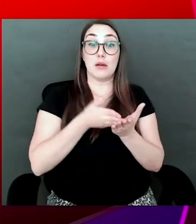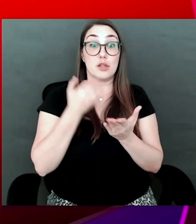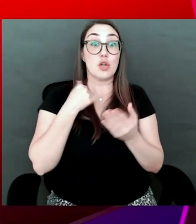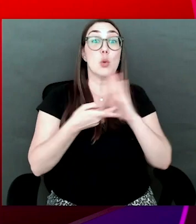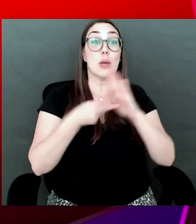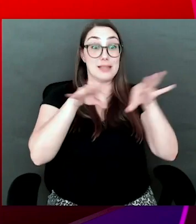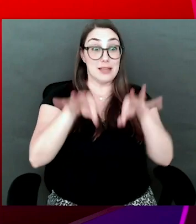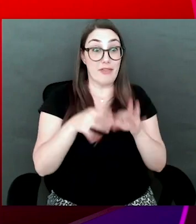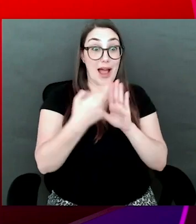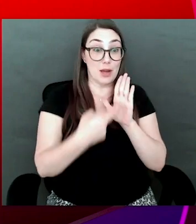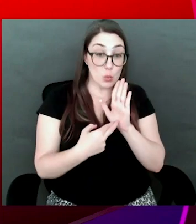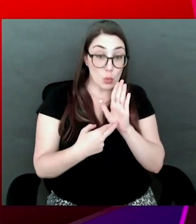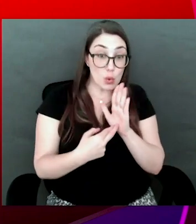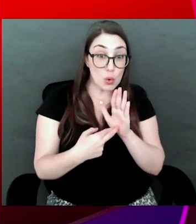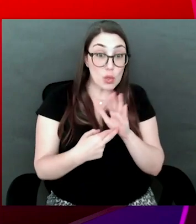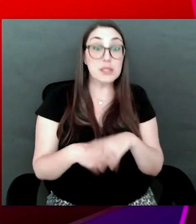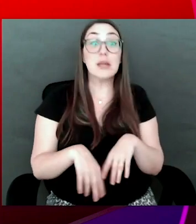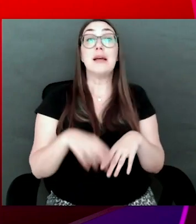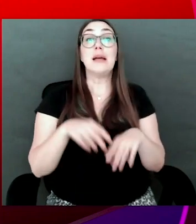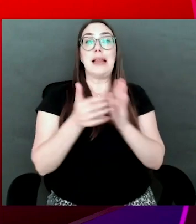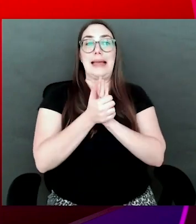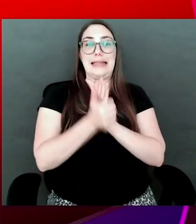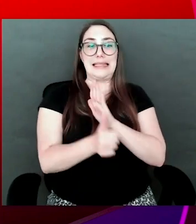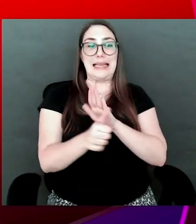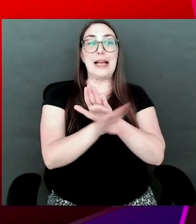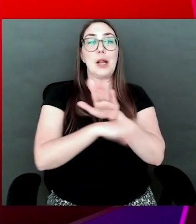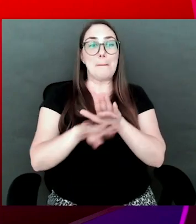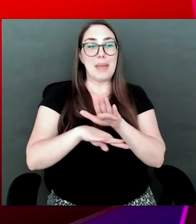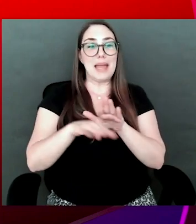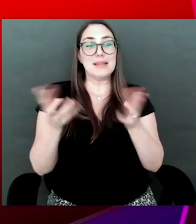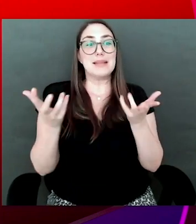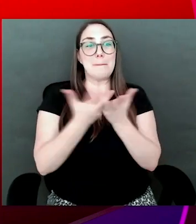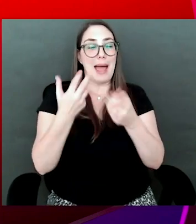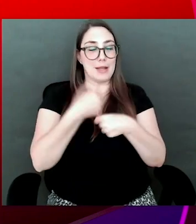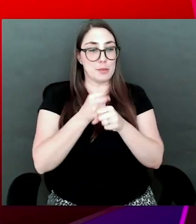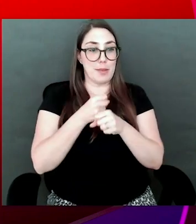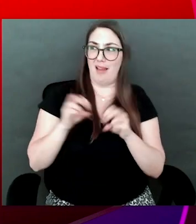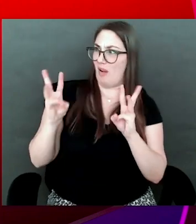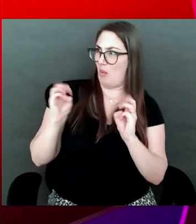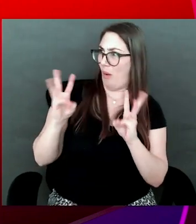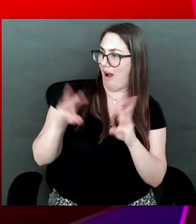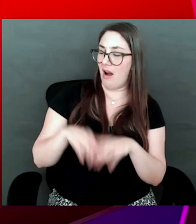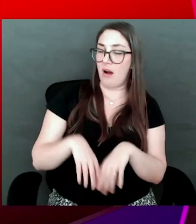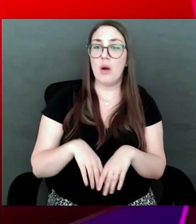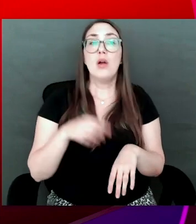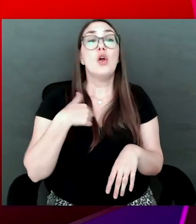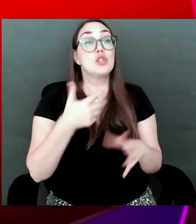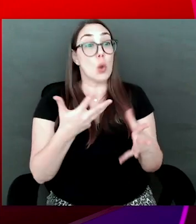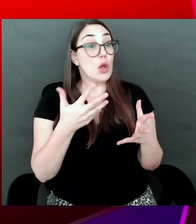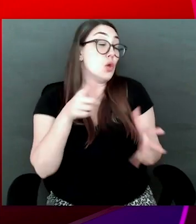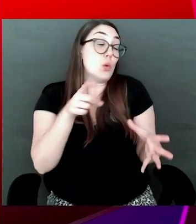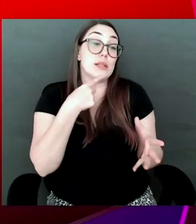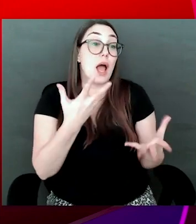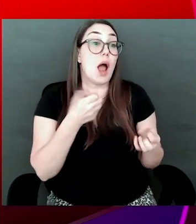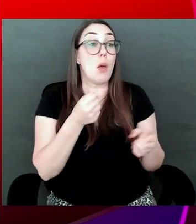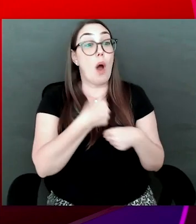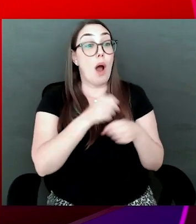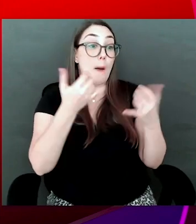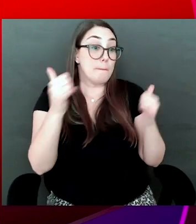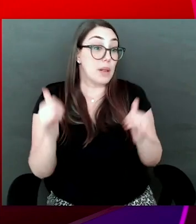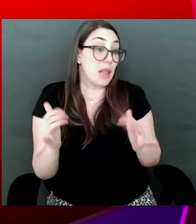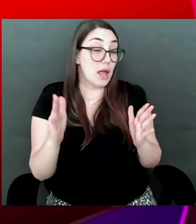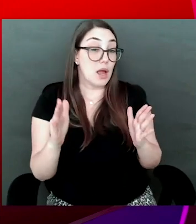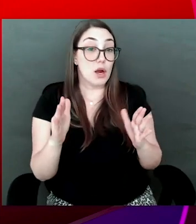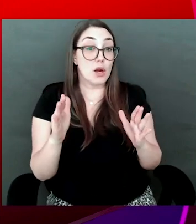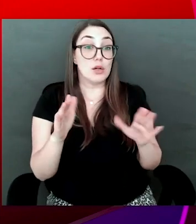as well, like skill-based matchmaking. Oh, wow. So with latency rules, you can define, like, I want players grouped, like 10 players, two teams